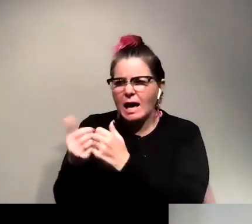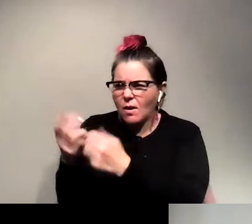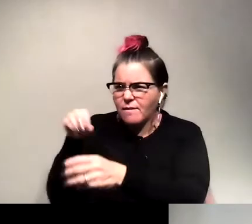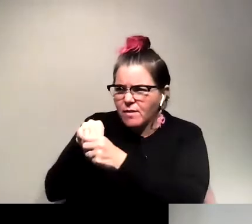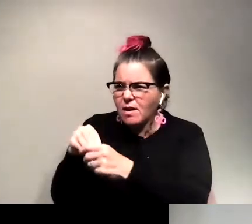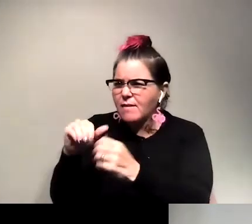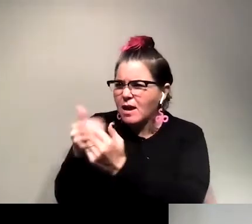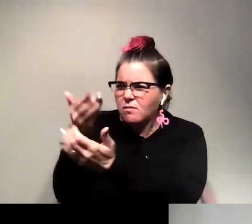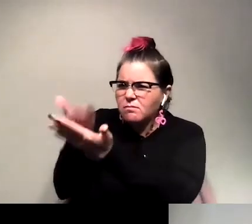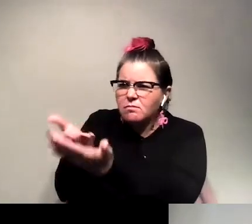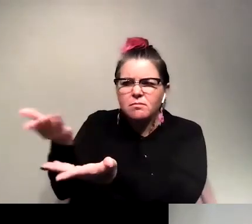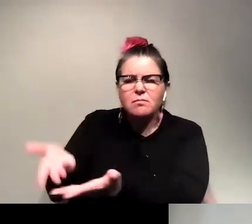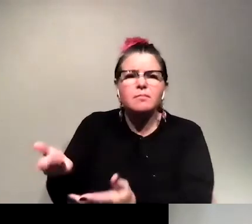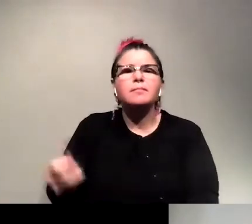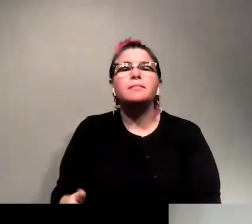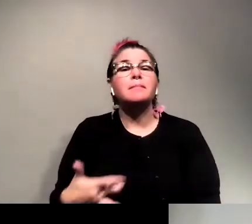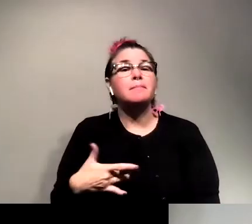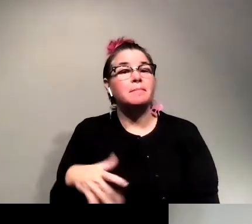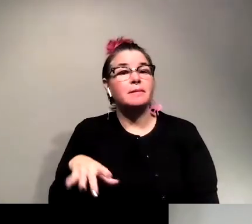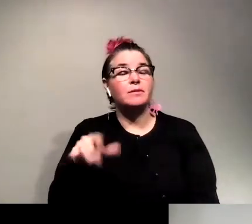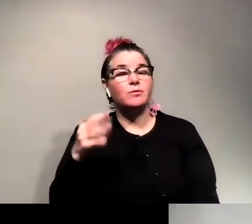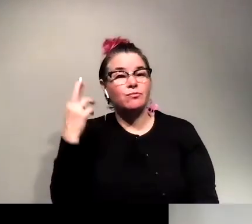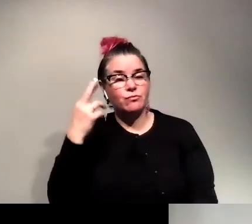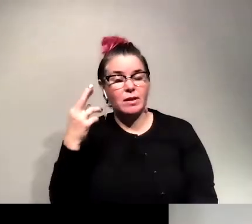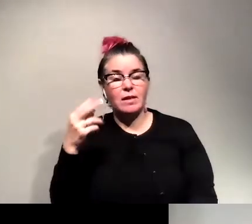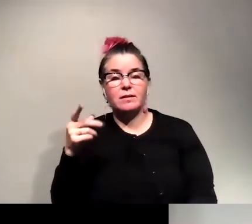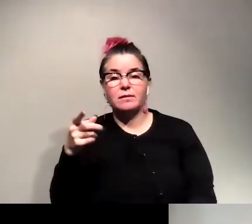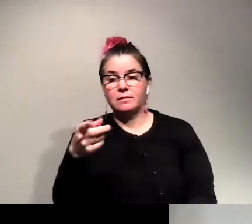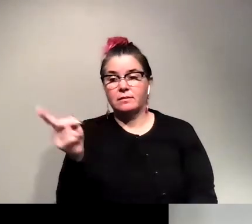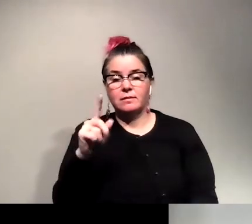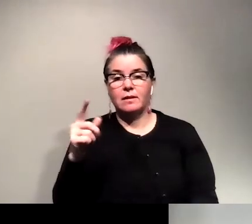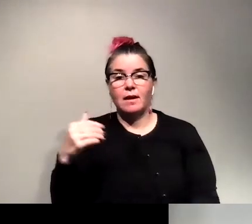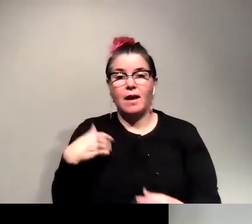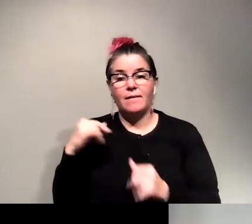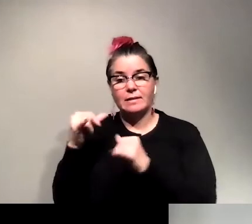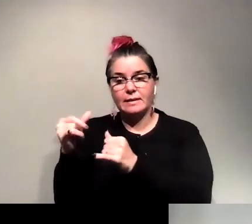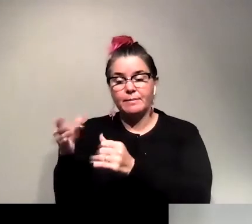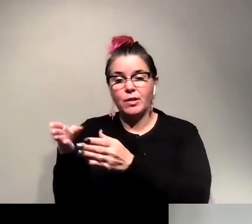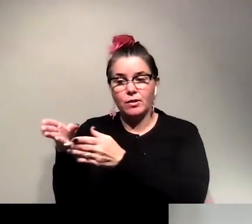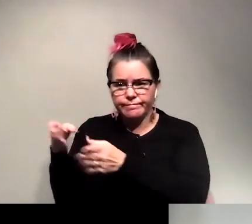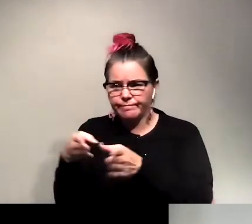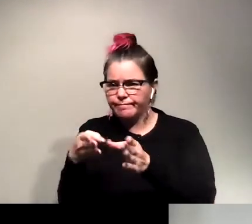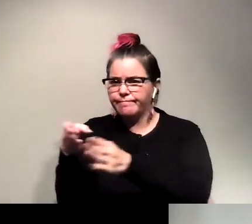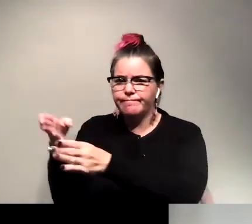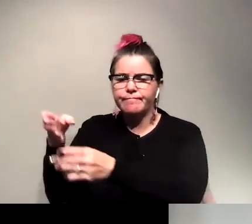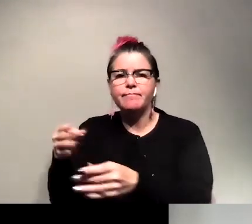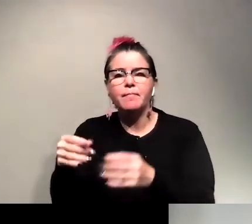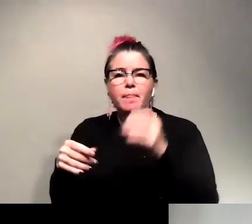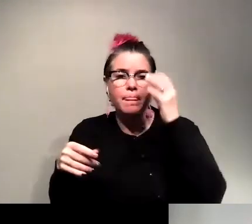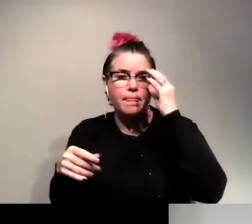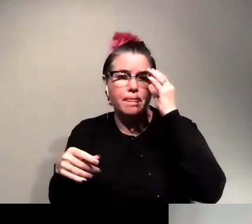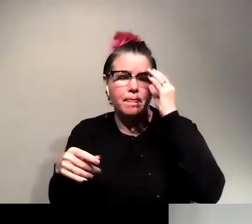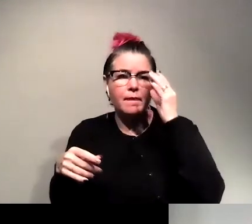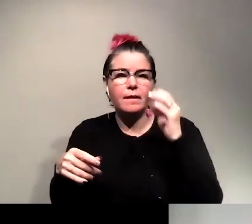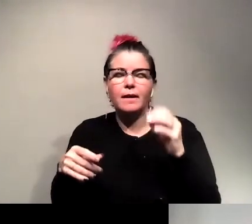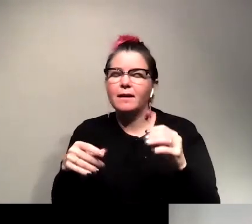are. Oftentimes you'll find that people have really similar paths that are so much more